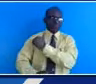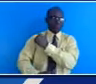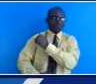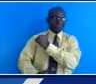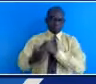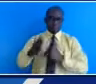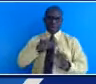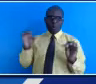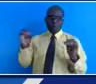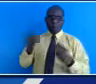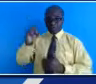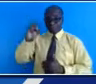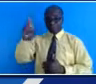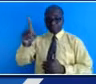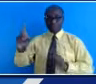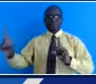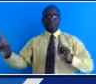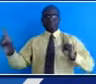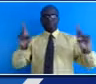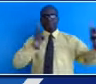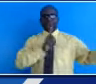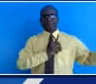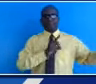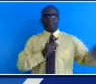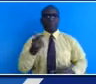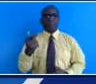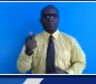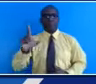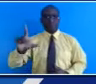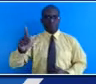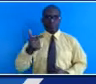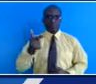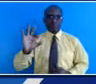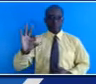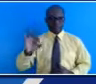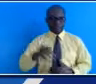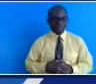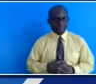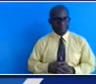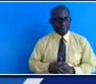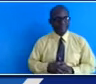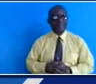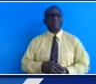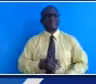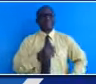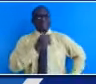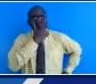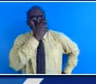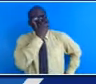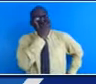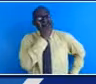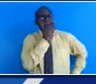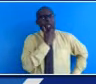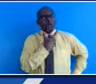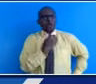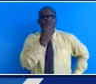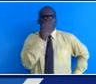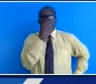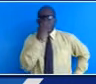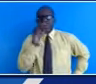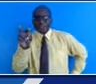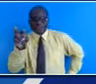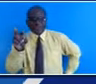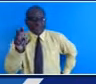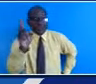I don't know if I want to go out to eat or get a haircut first, but they're both high on my list. And as a perfect example of how Bridget and her team has